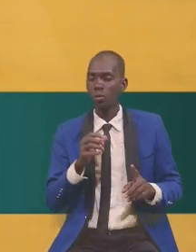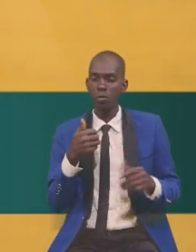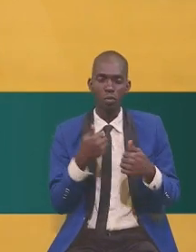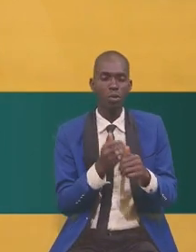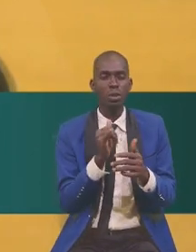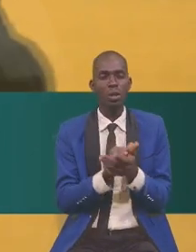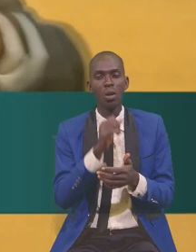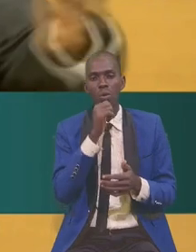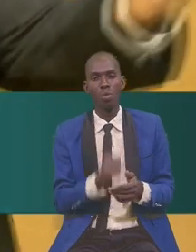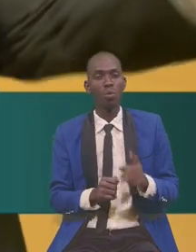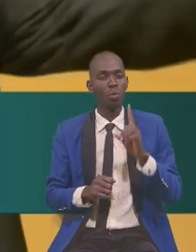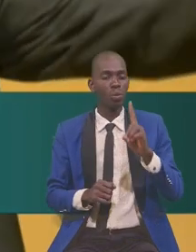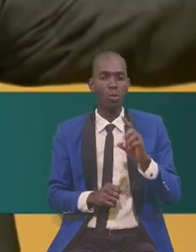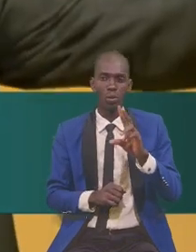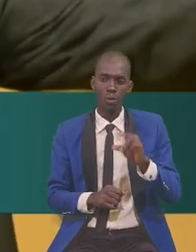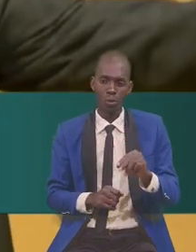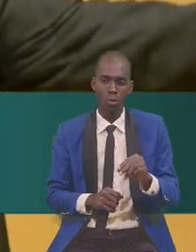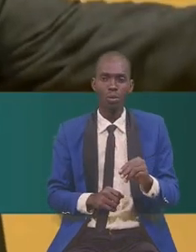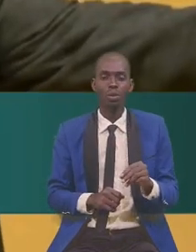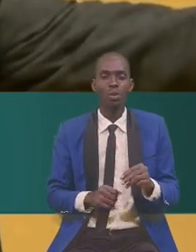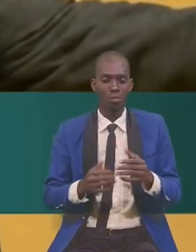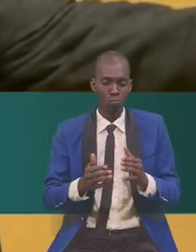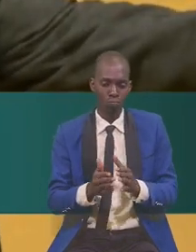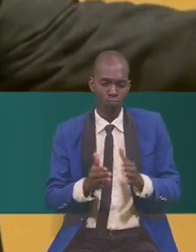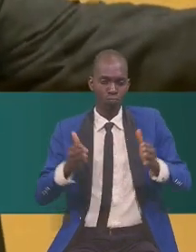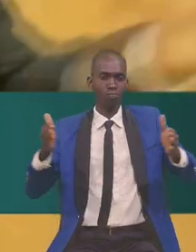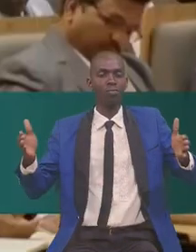territory. Now, expanding ministry.